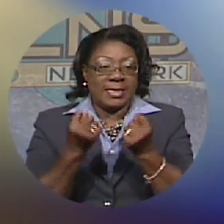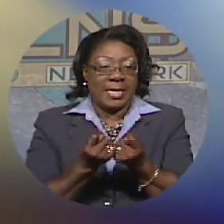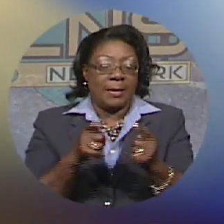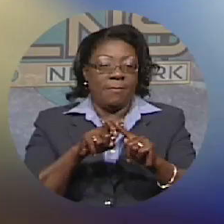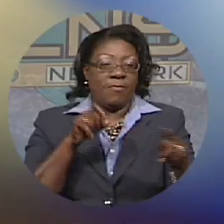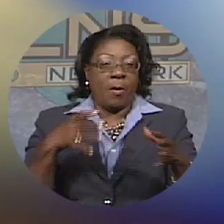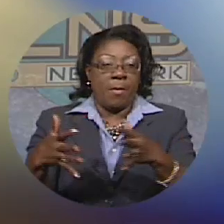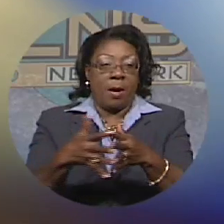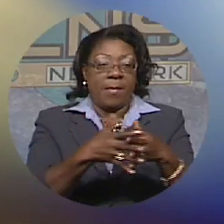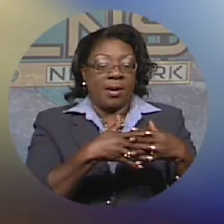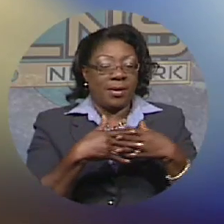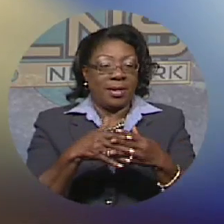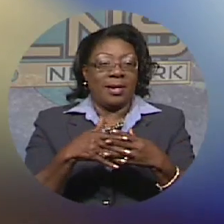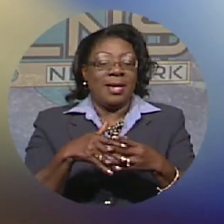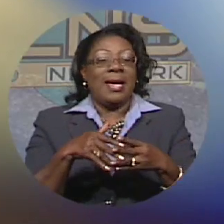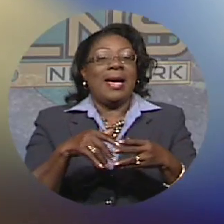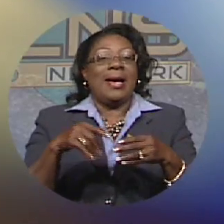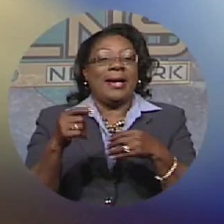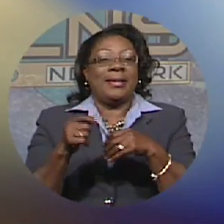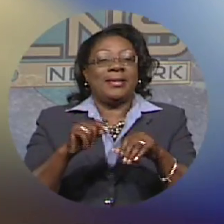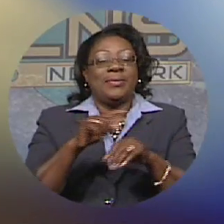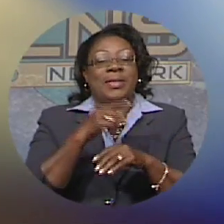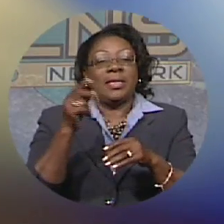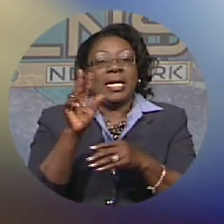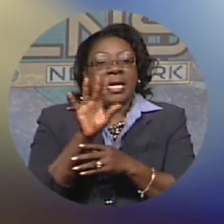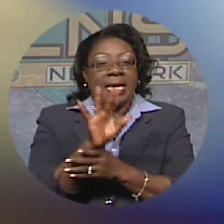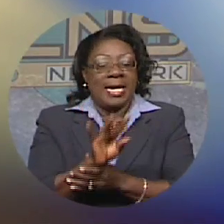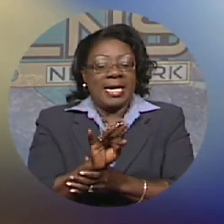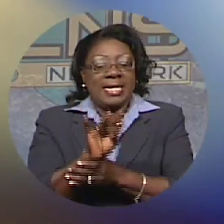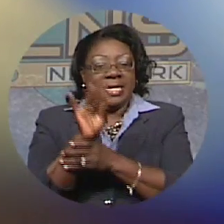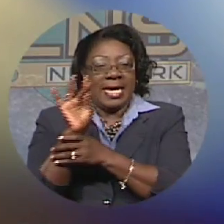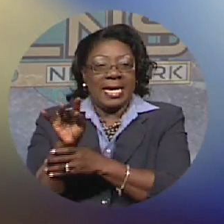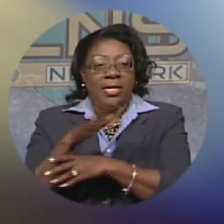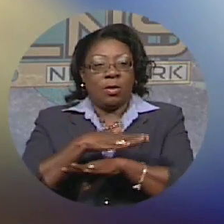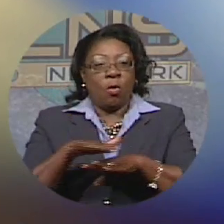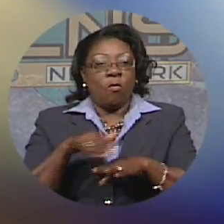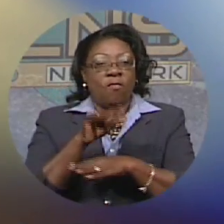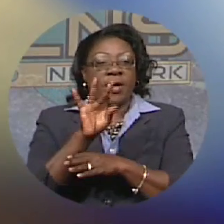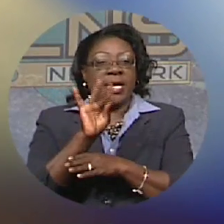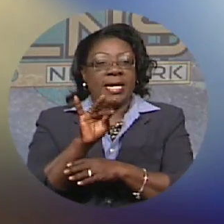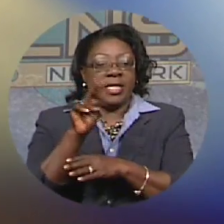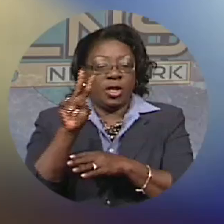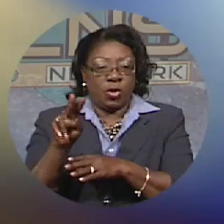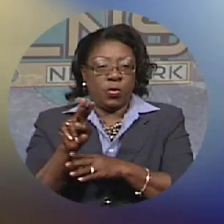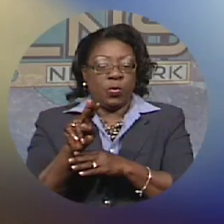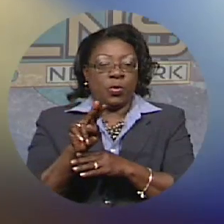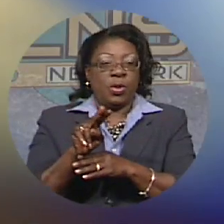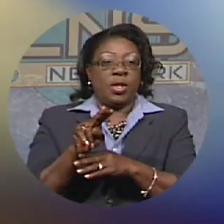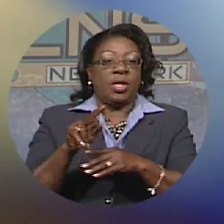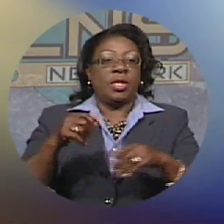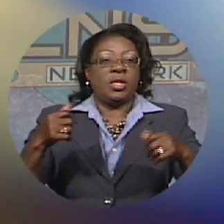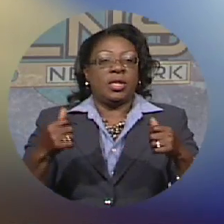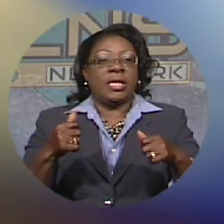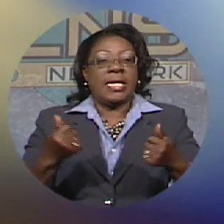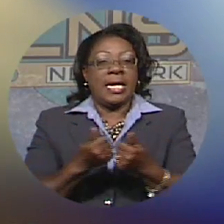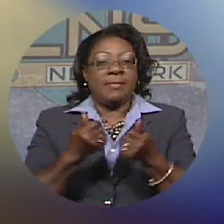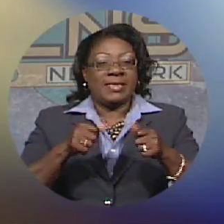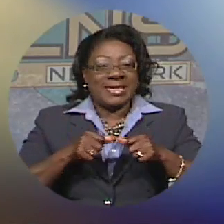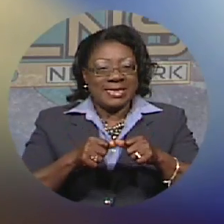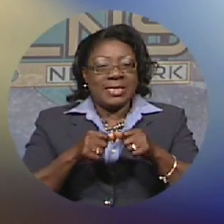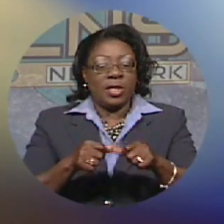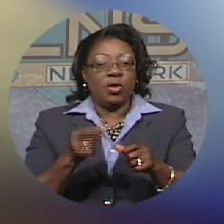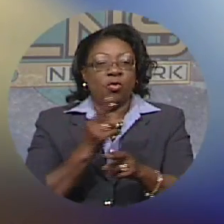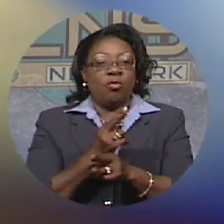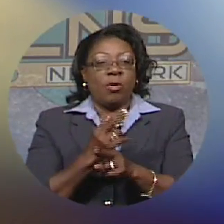Jaspers 88-82 in come-from-behind fashion. They were down 14 points at halftime. Now, tournament action is continuing as we speak.